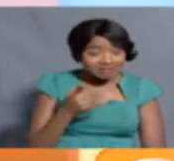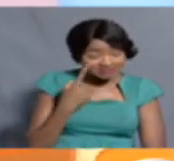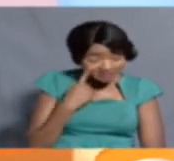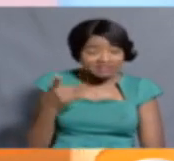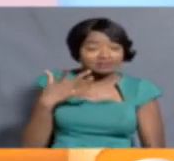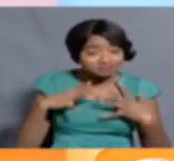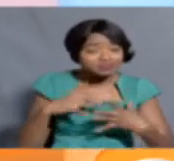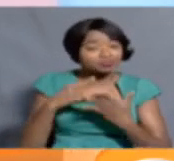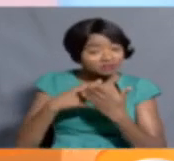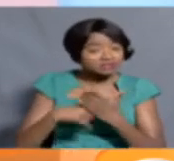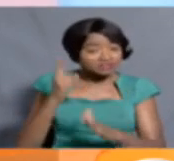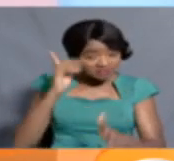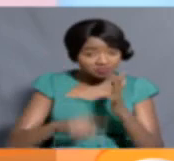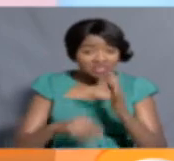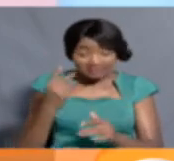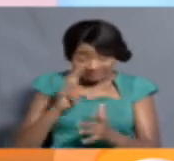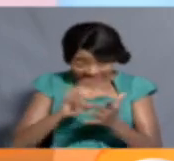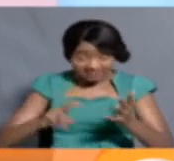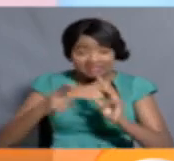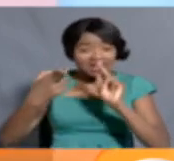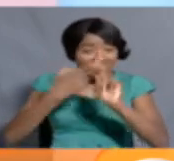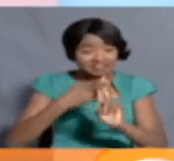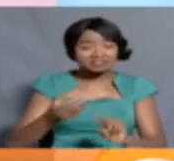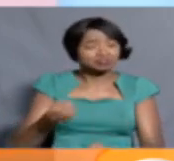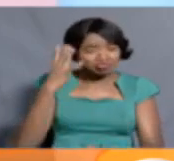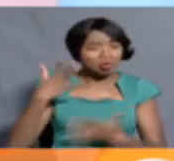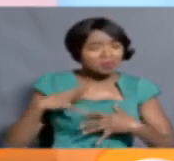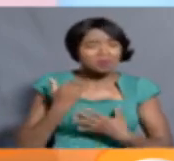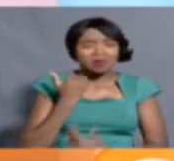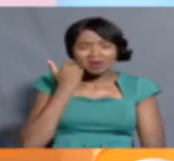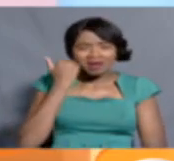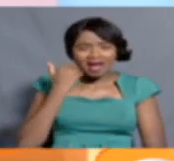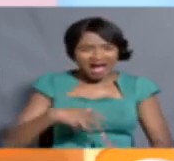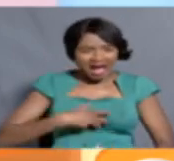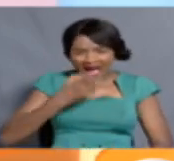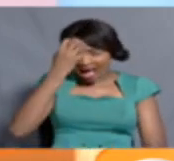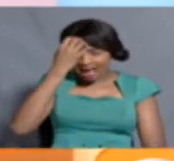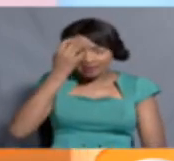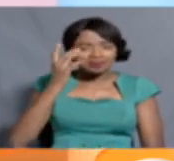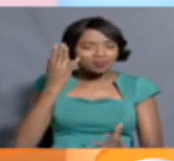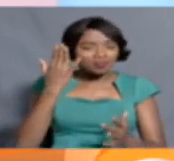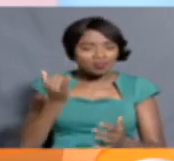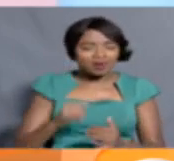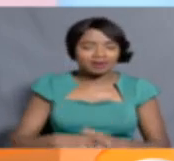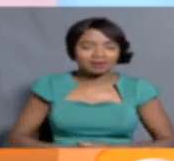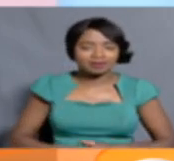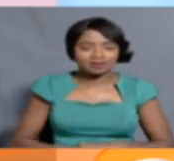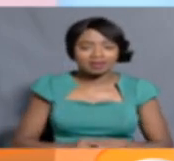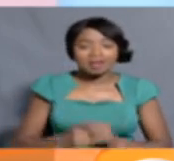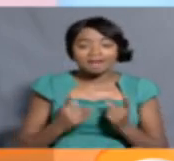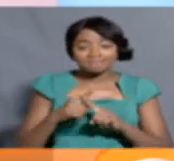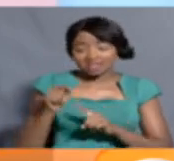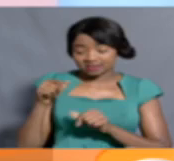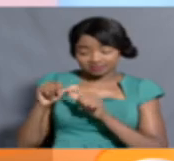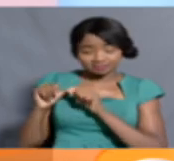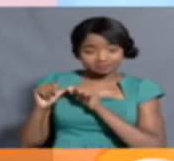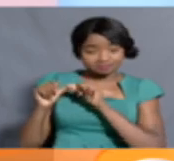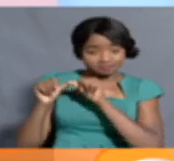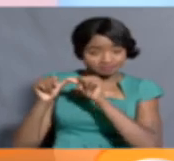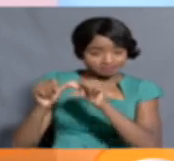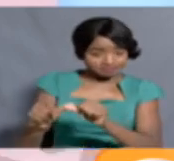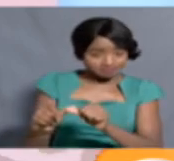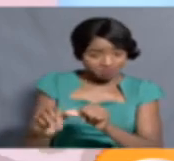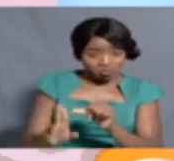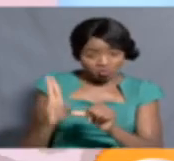people are saying? Is he reading the hashtags? Does he know the anger that the people have? But I just wanted to say that the consistency within which the president has really stood by